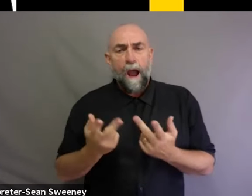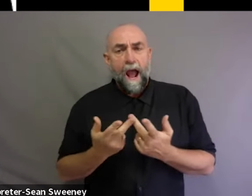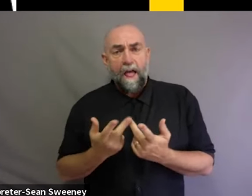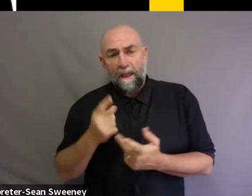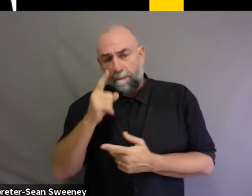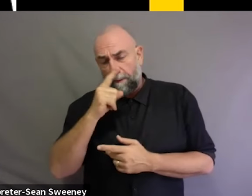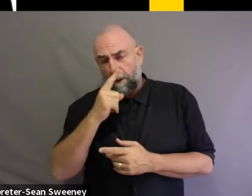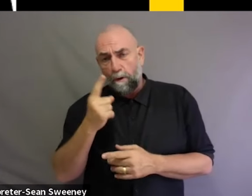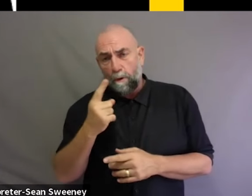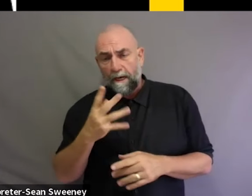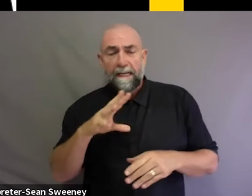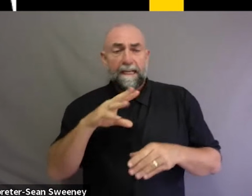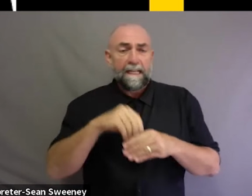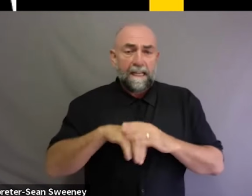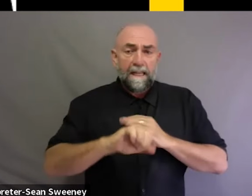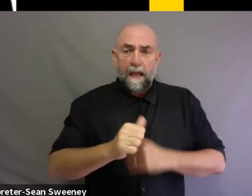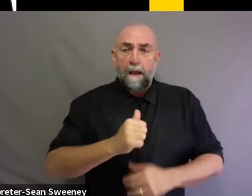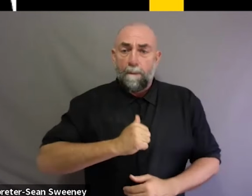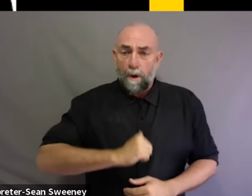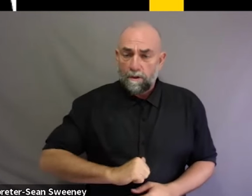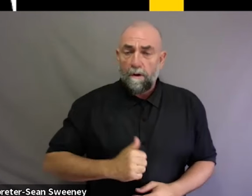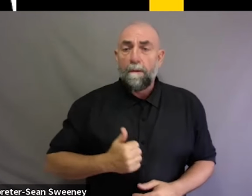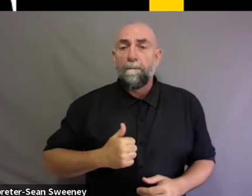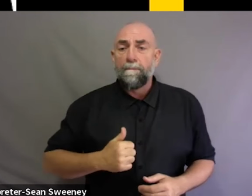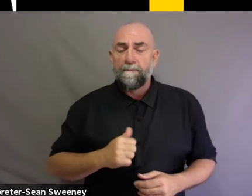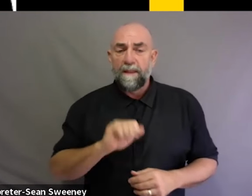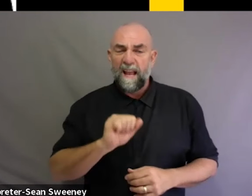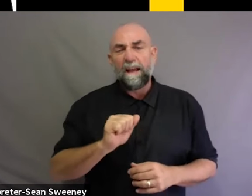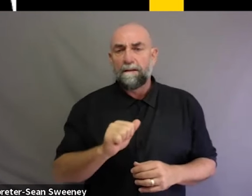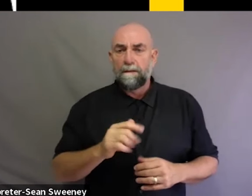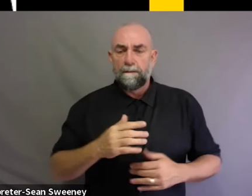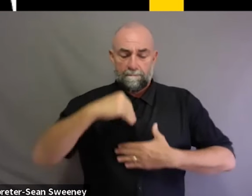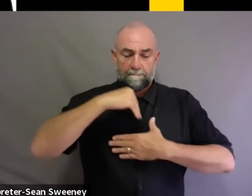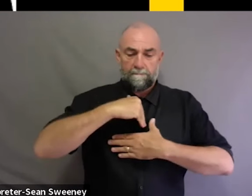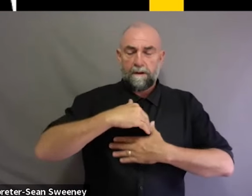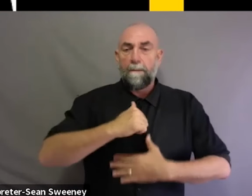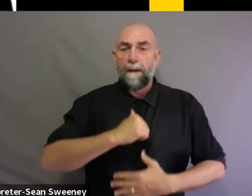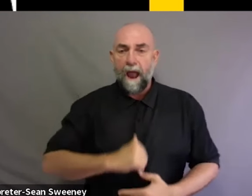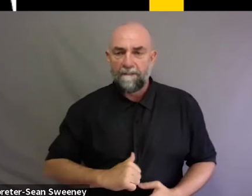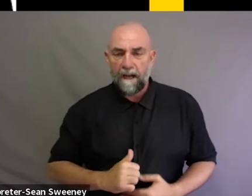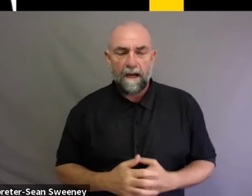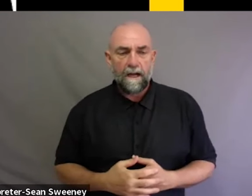their interpersonal behaviors and teamwork. Because